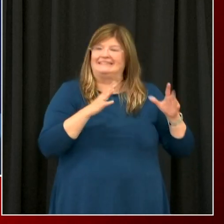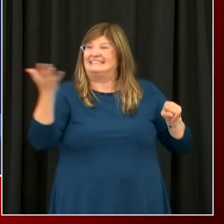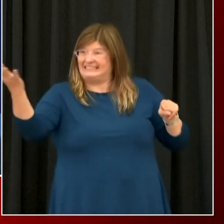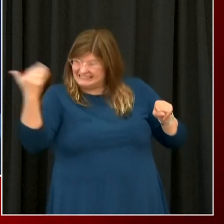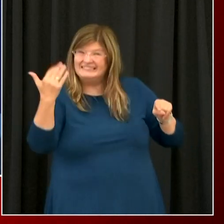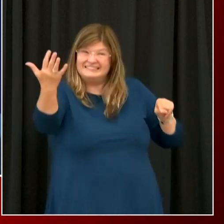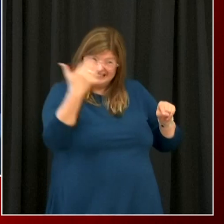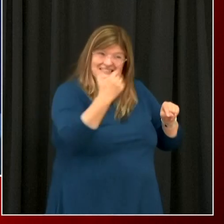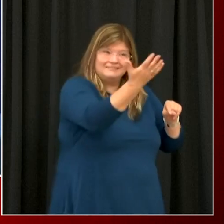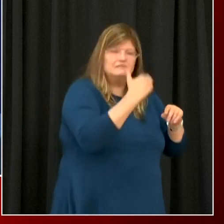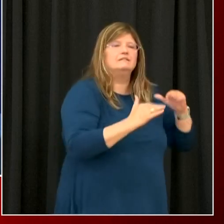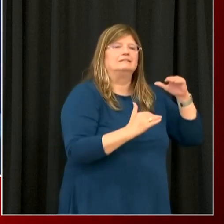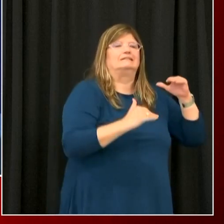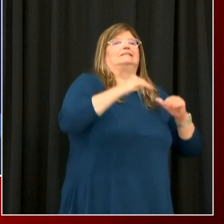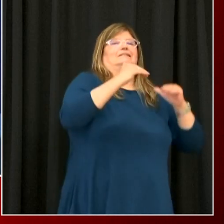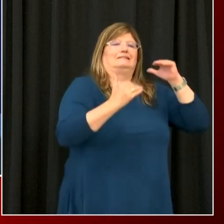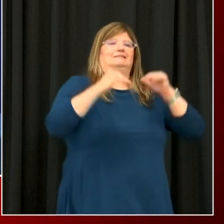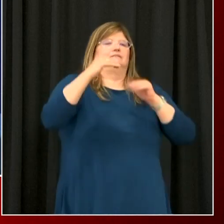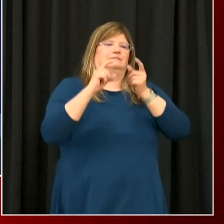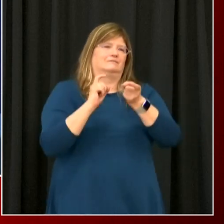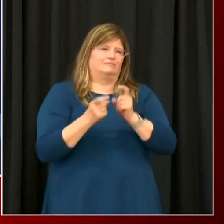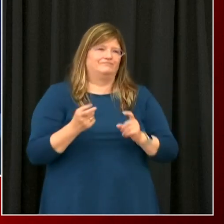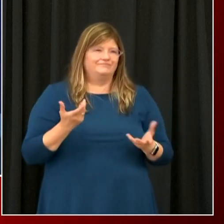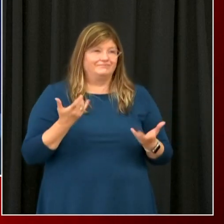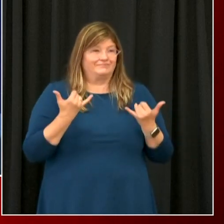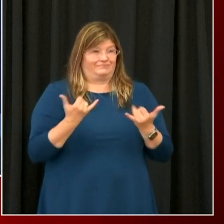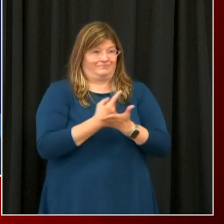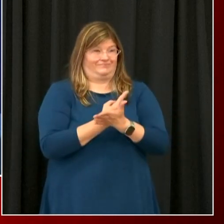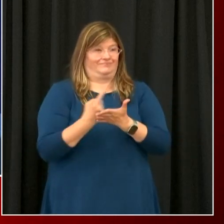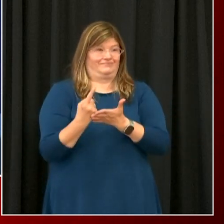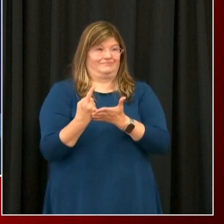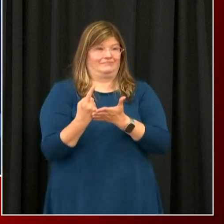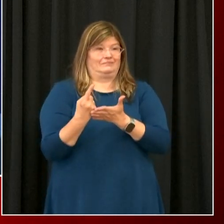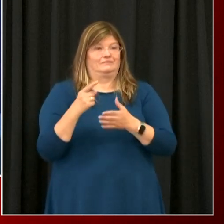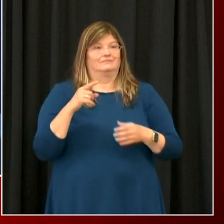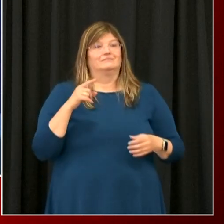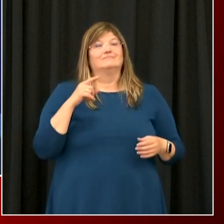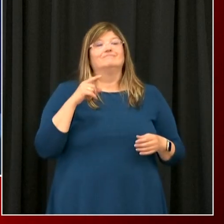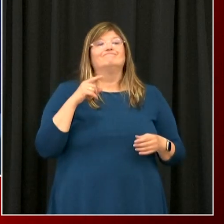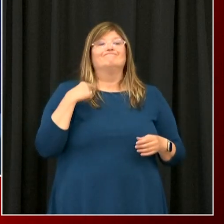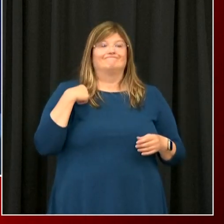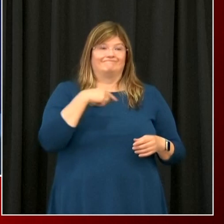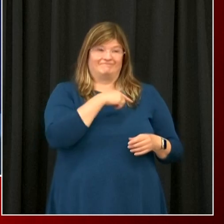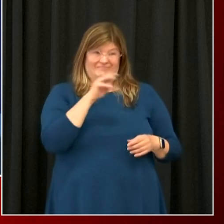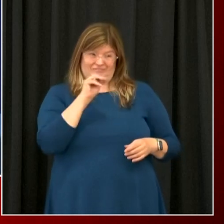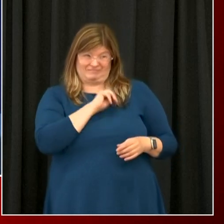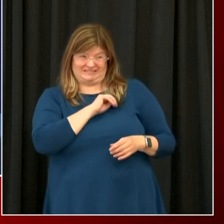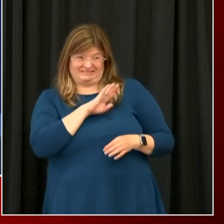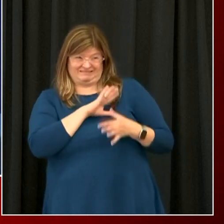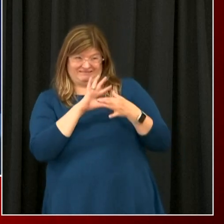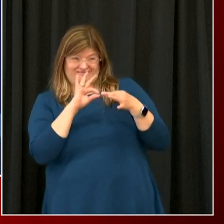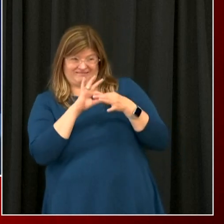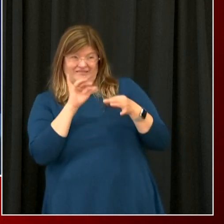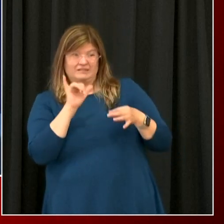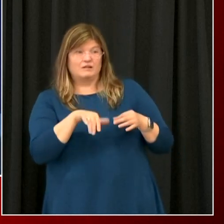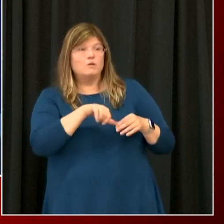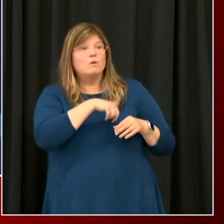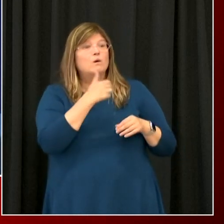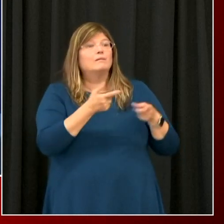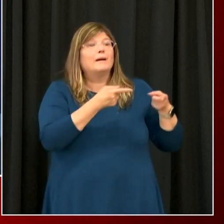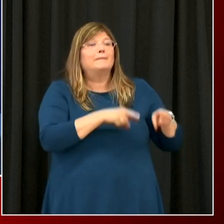factors. Earlier this week, the mayor emphasized that the other events that are happening in